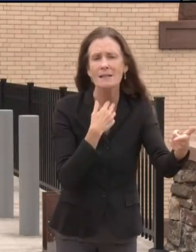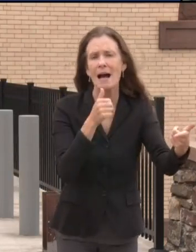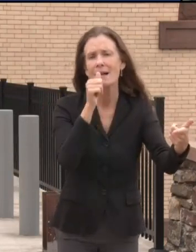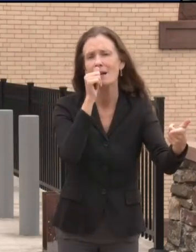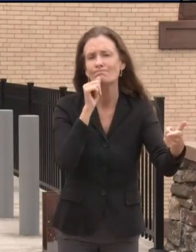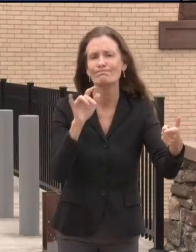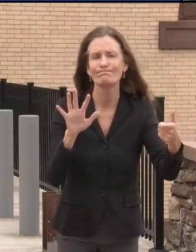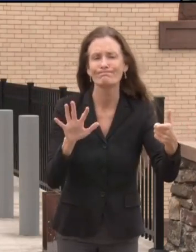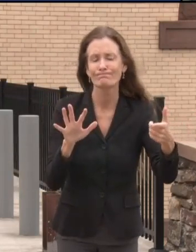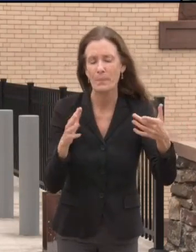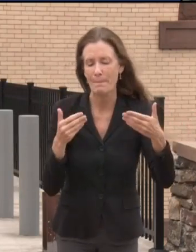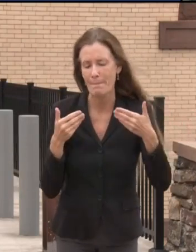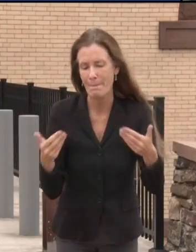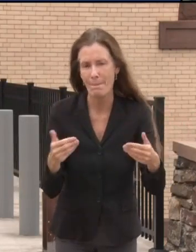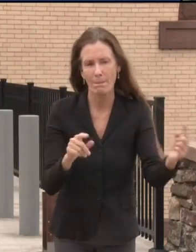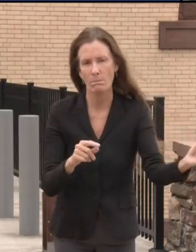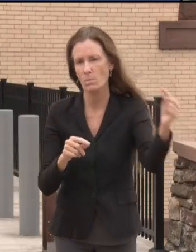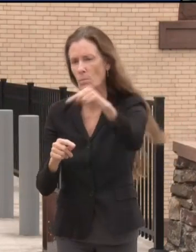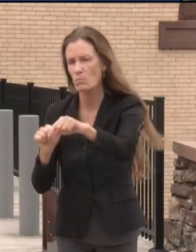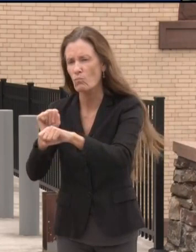others healthy.